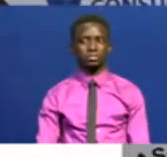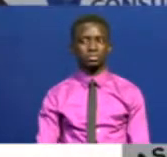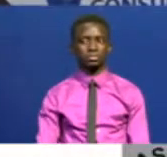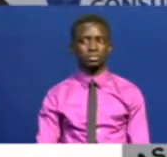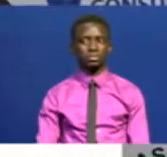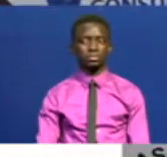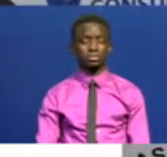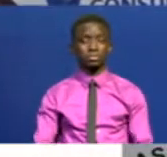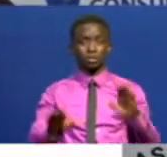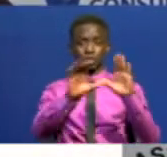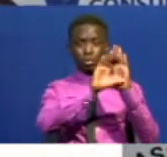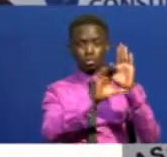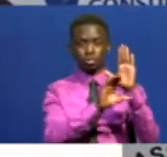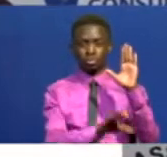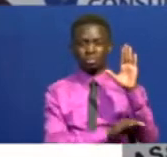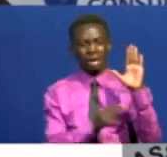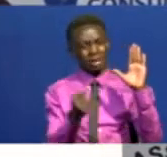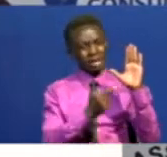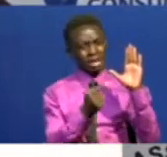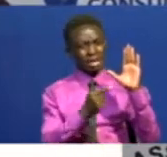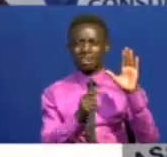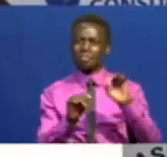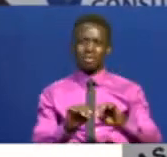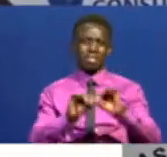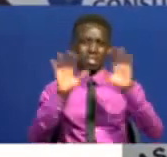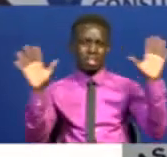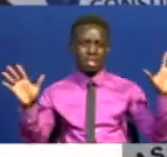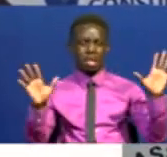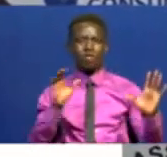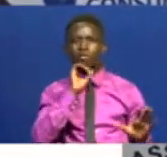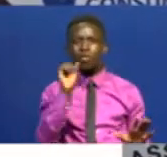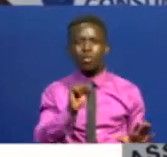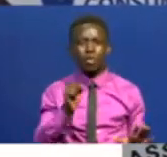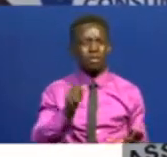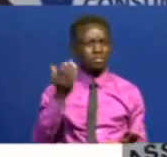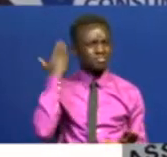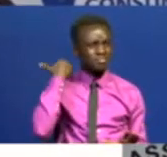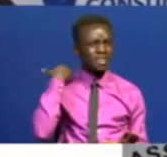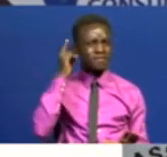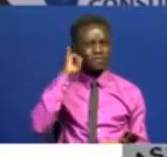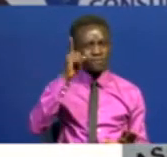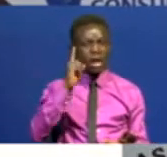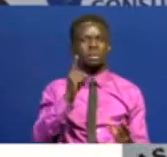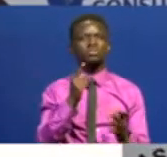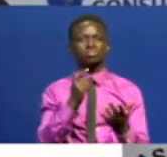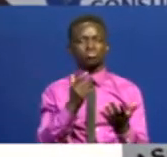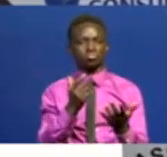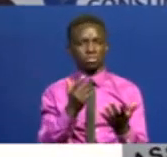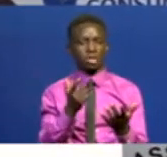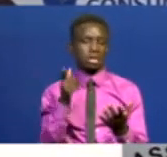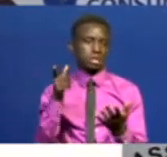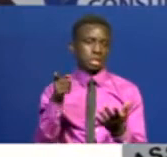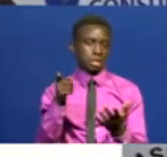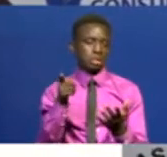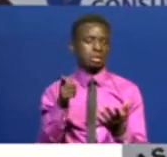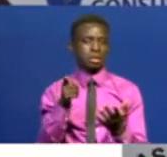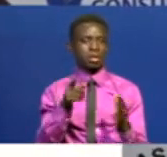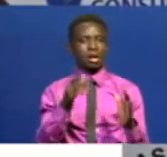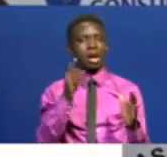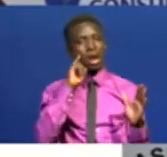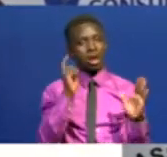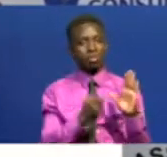Our constitution is very clear that the indigenous and local varieties are recognized by the constitution. But when you go to our Seed